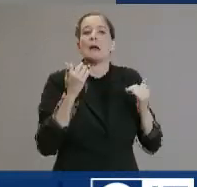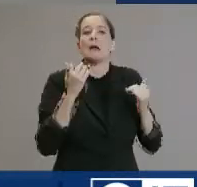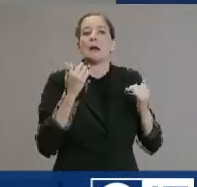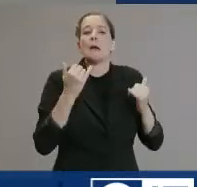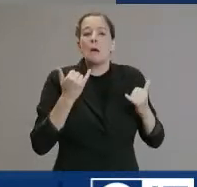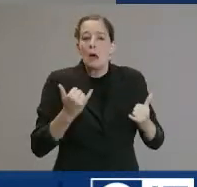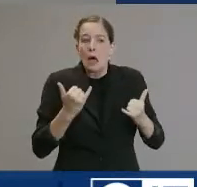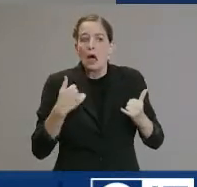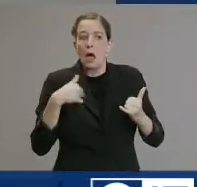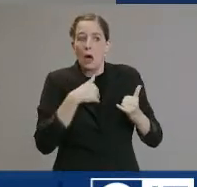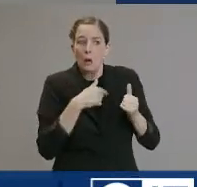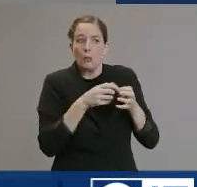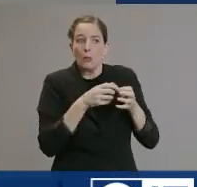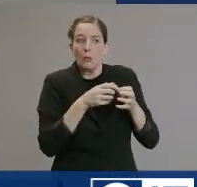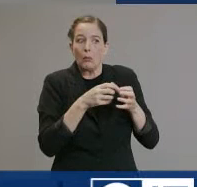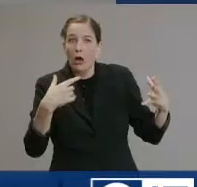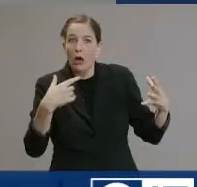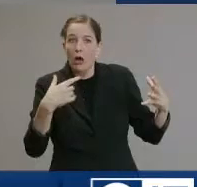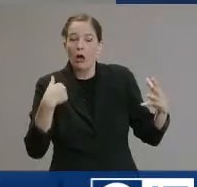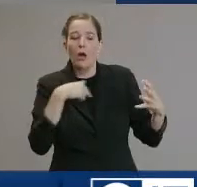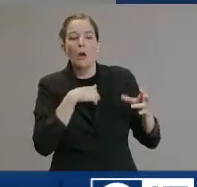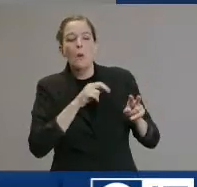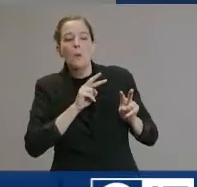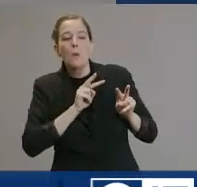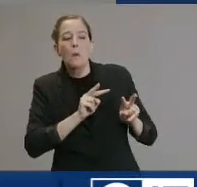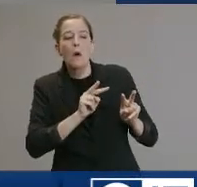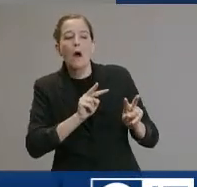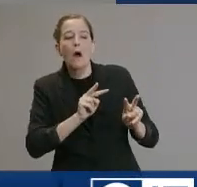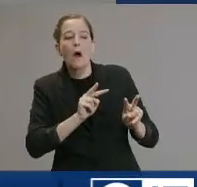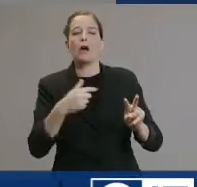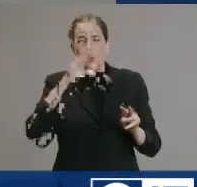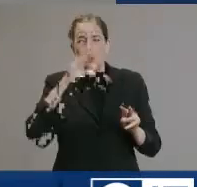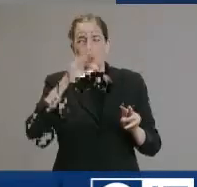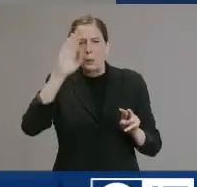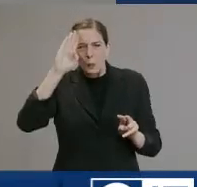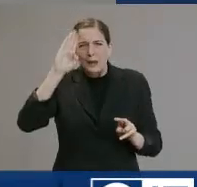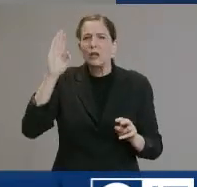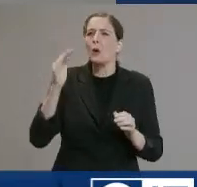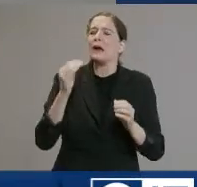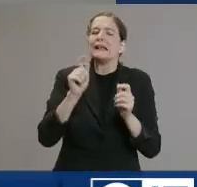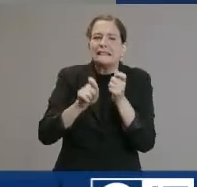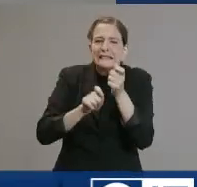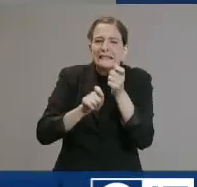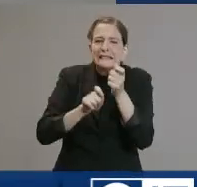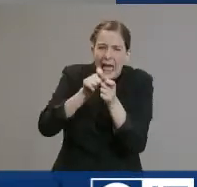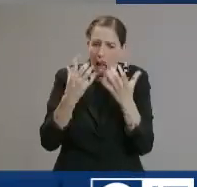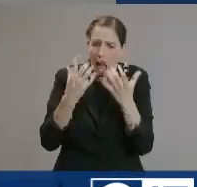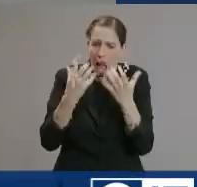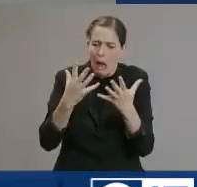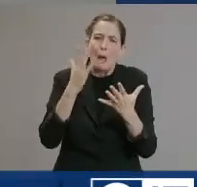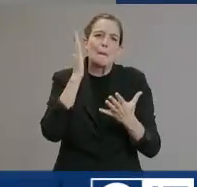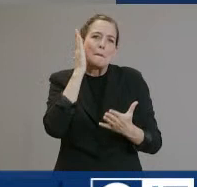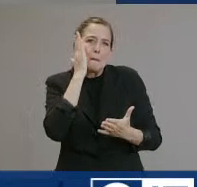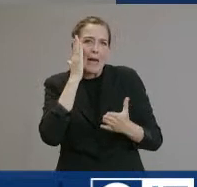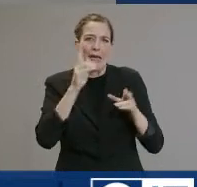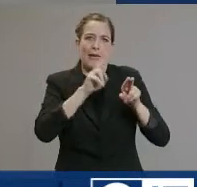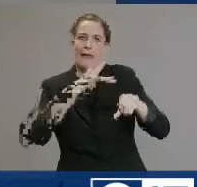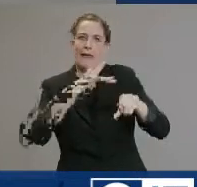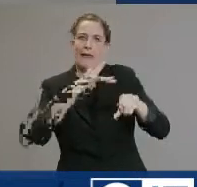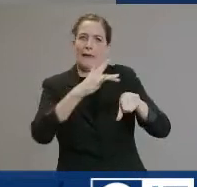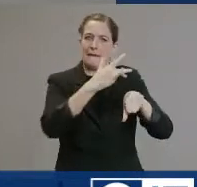increases. We know to the bed where we are in the state of Arizona. ICU beds in